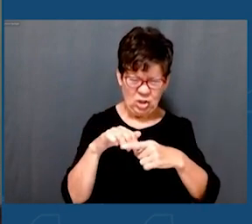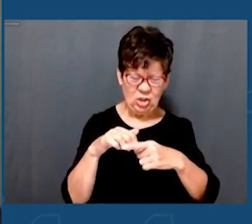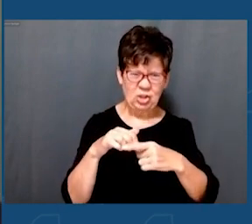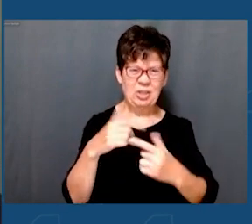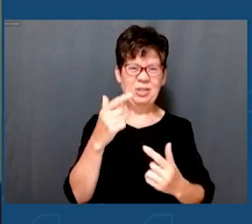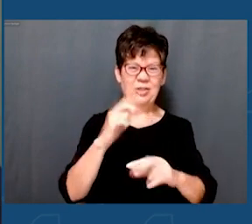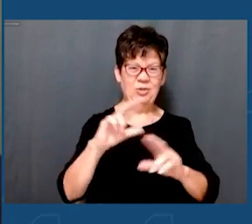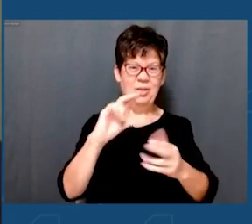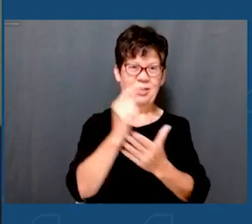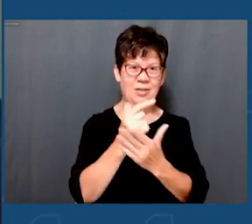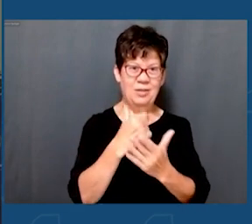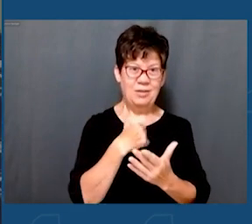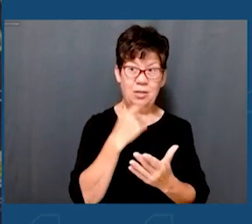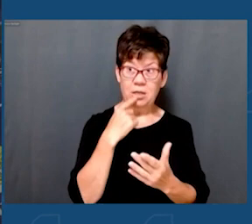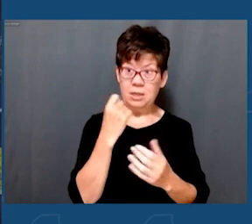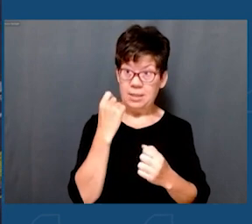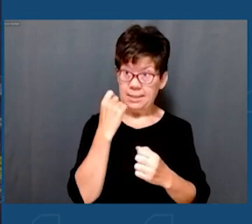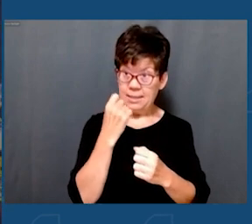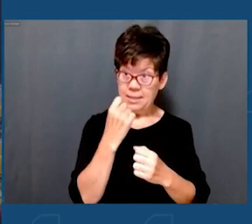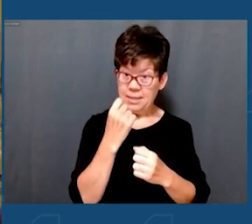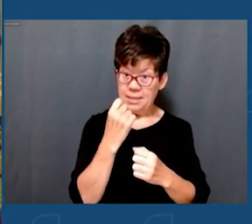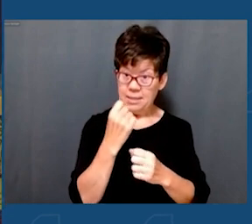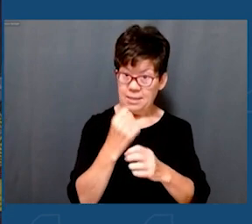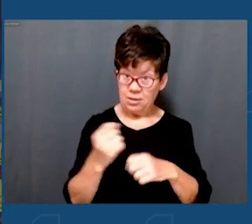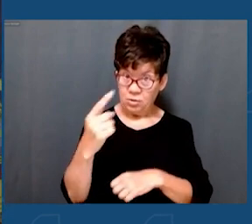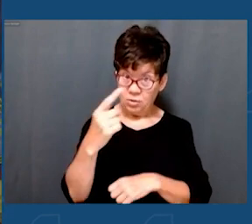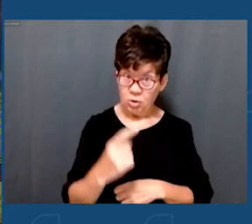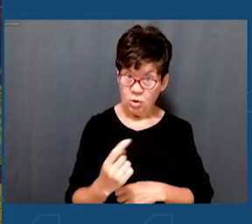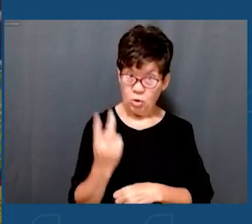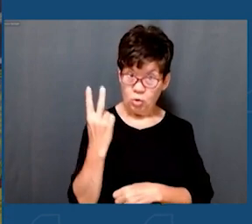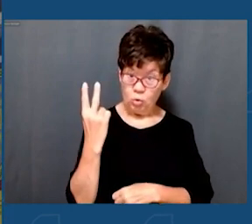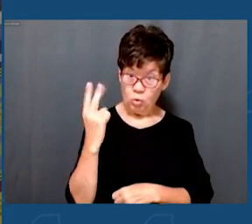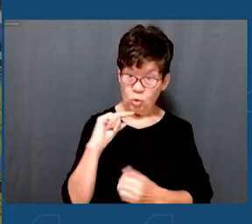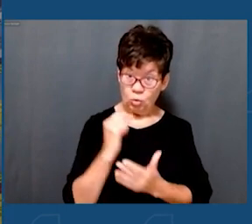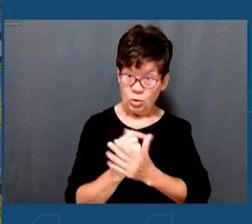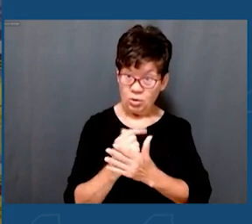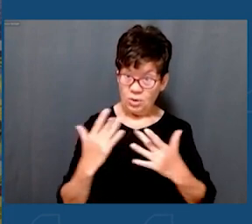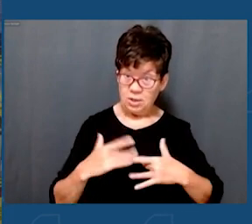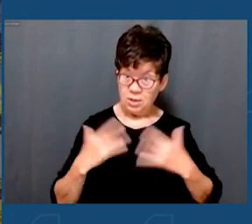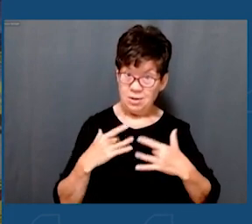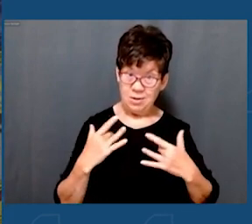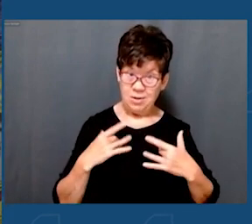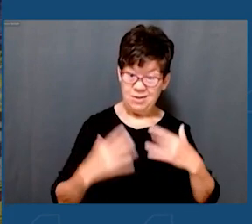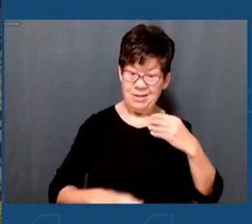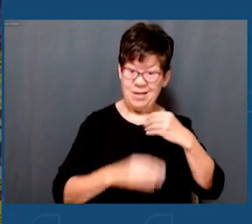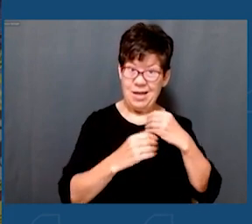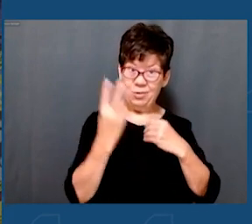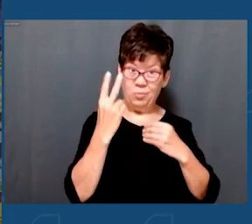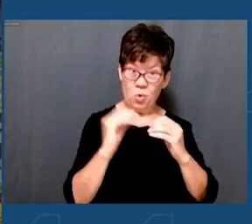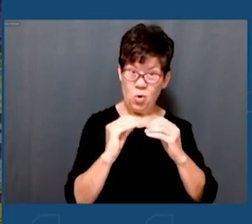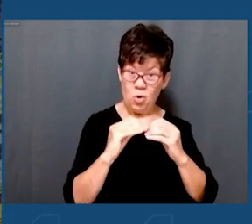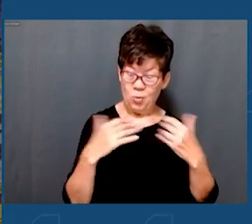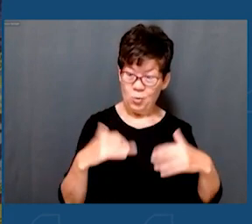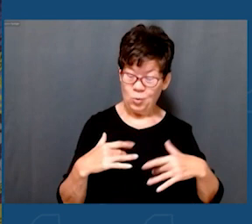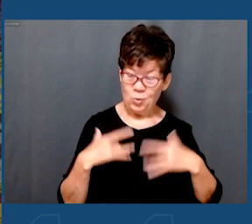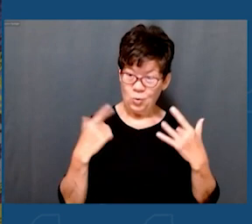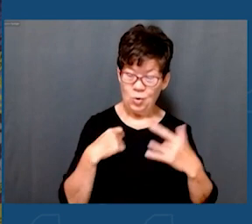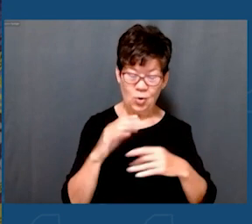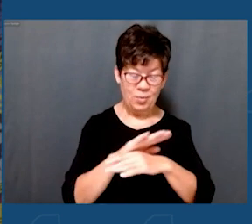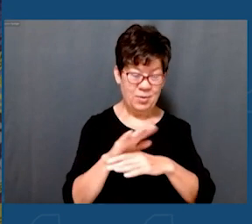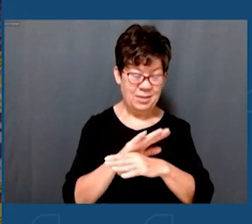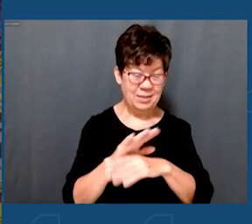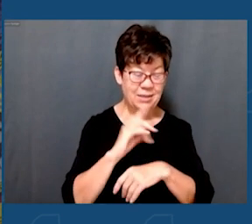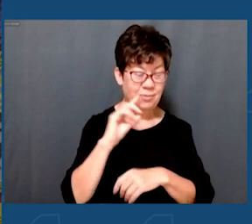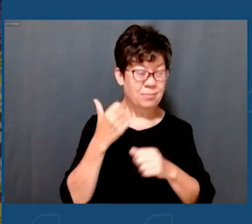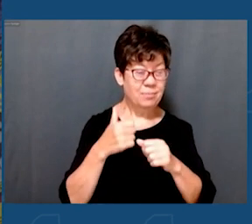be going from 2 graduations a year to 4, so I'll be very busy with that. But as I've stated from day one as governor, my number